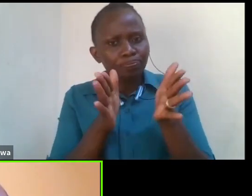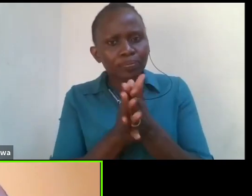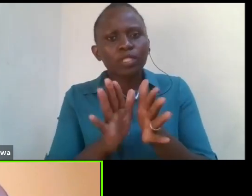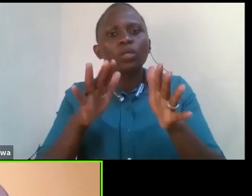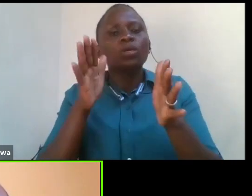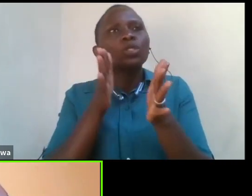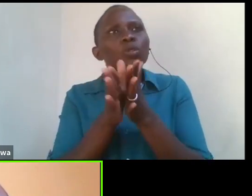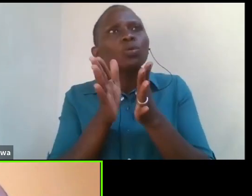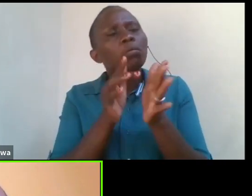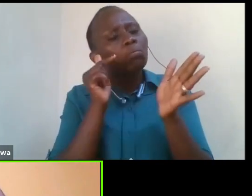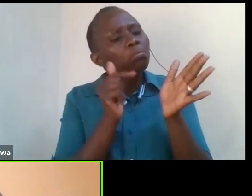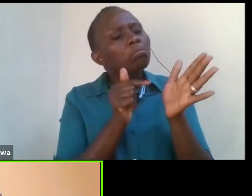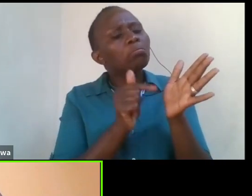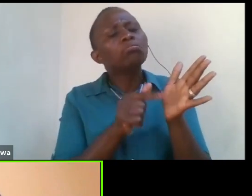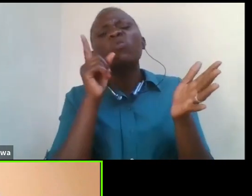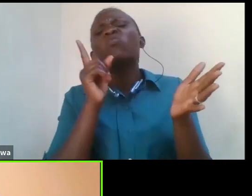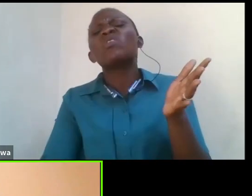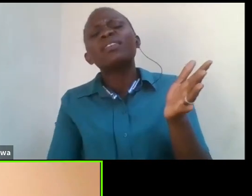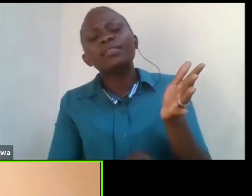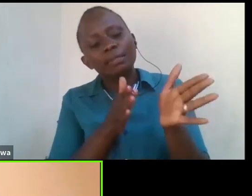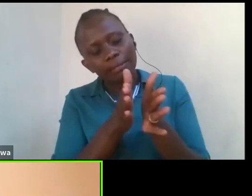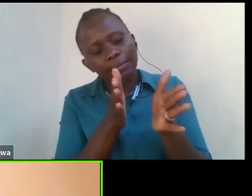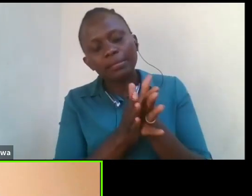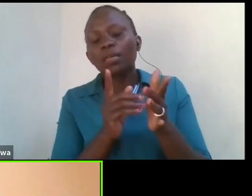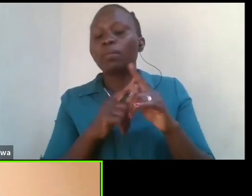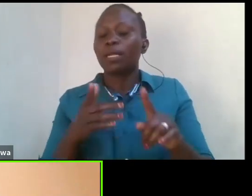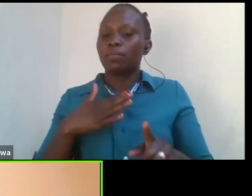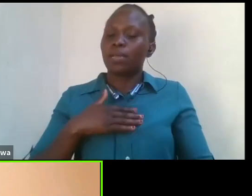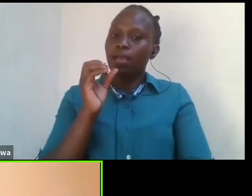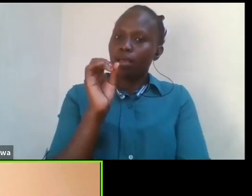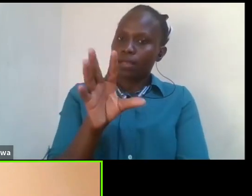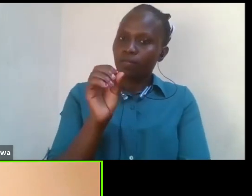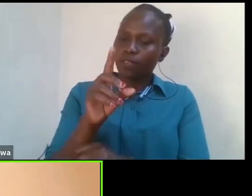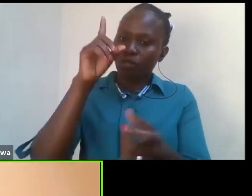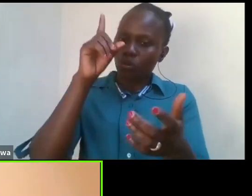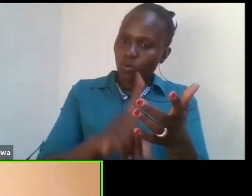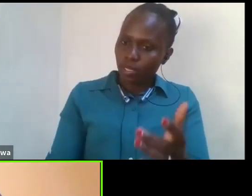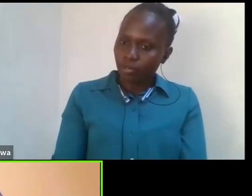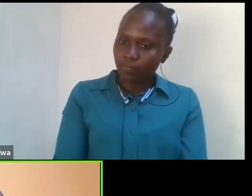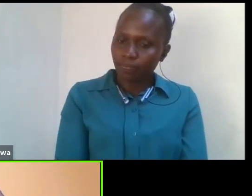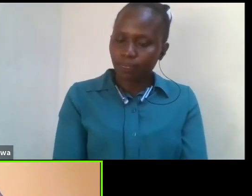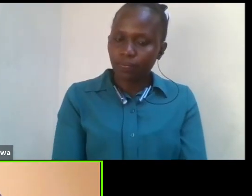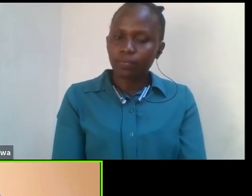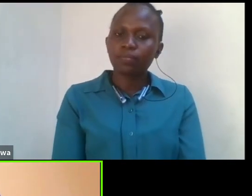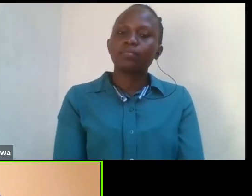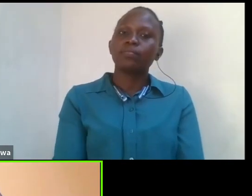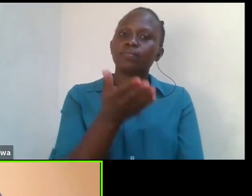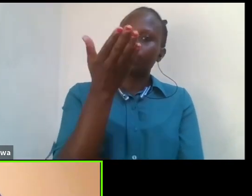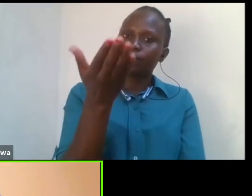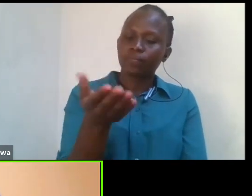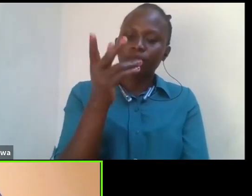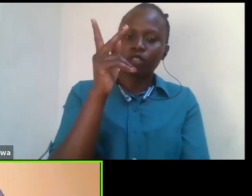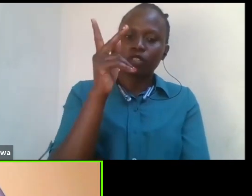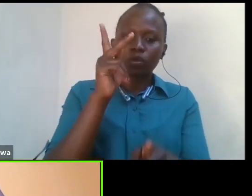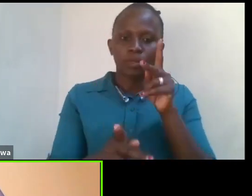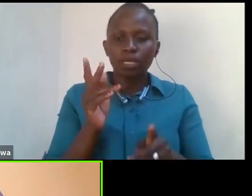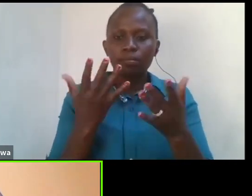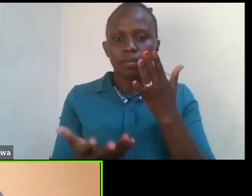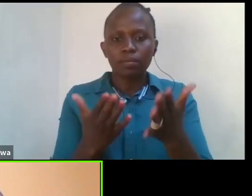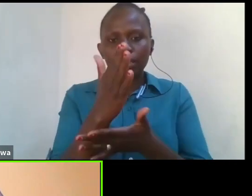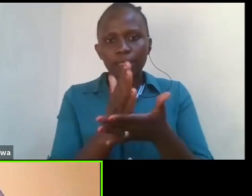software does. However, my advice would be to you, the participants, and also maybe even some of